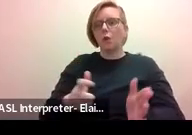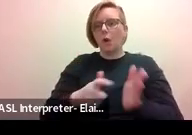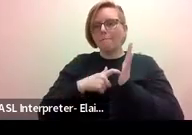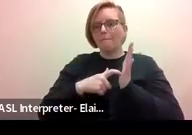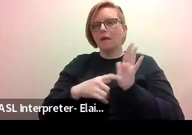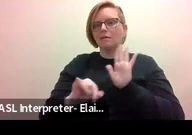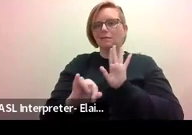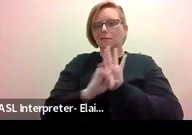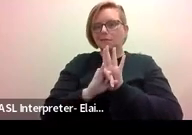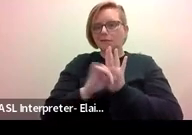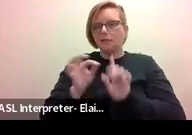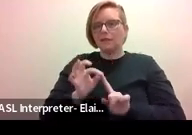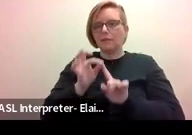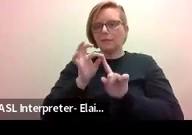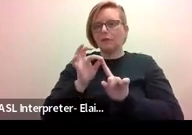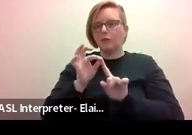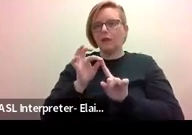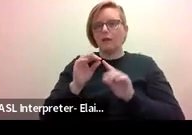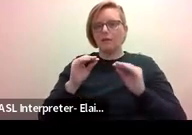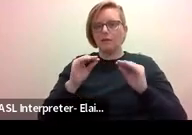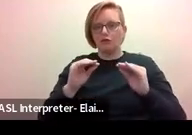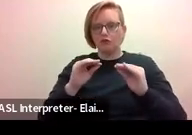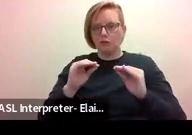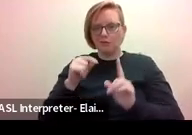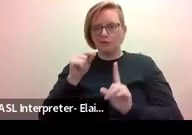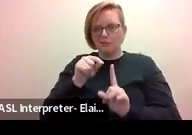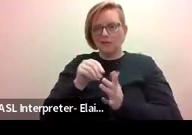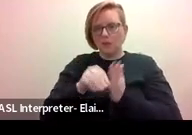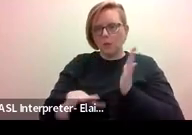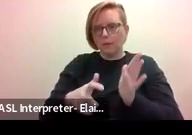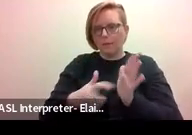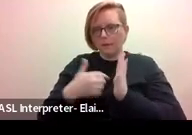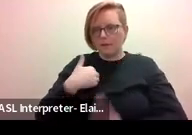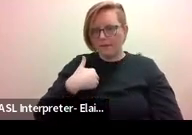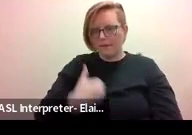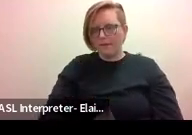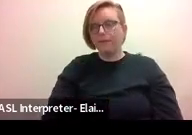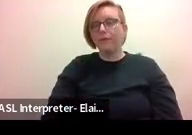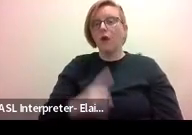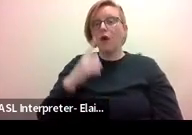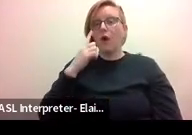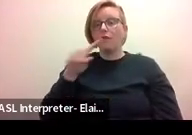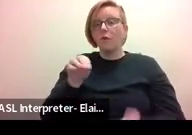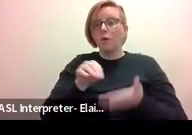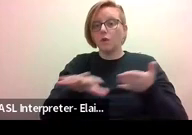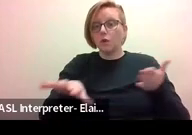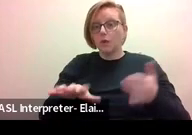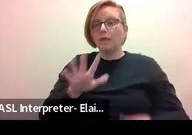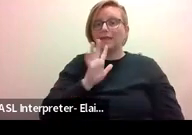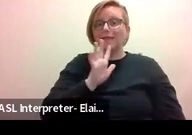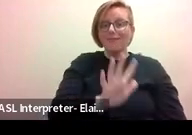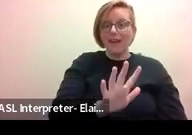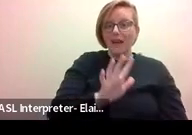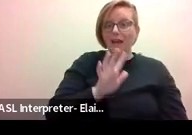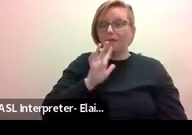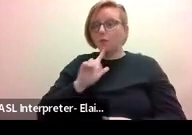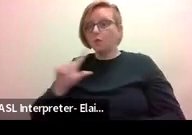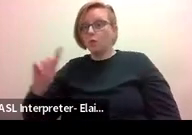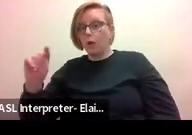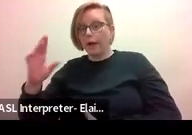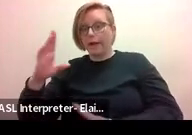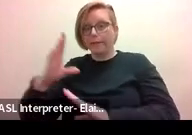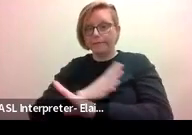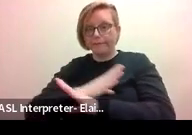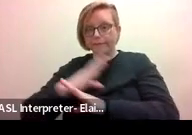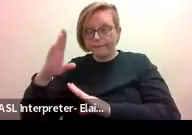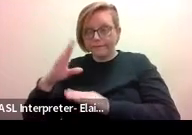instruction that the student needs. So for children ages 5 to 20, each